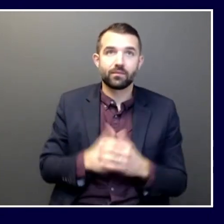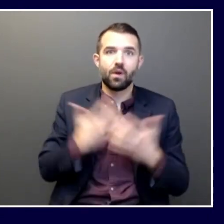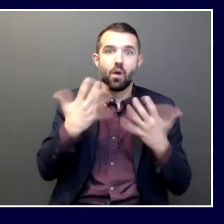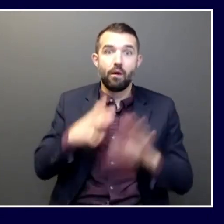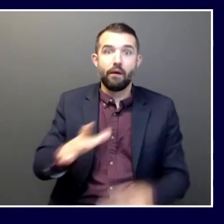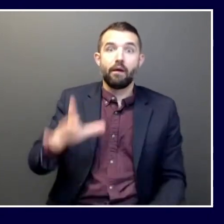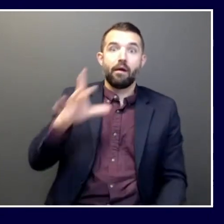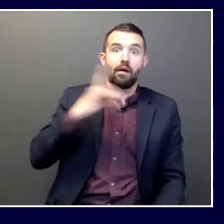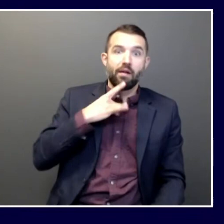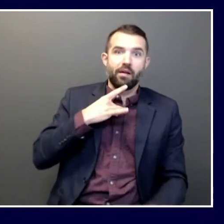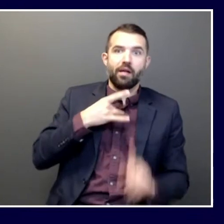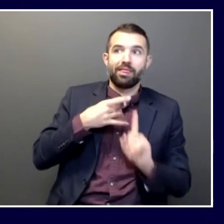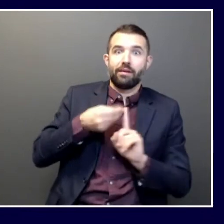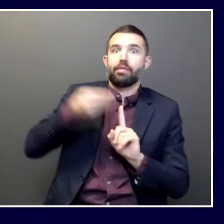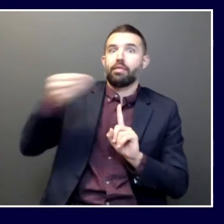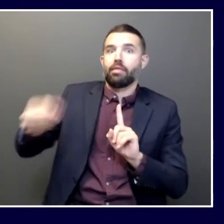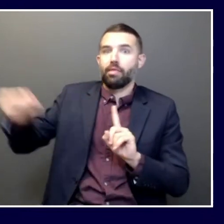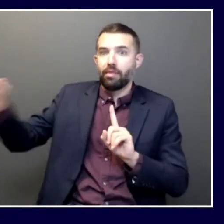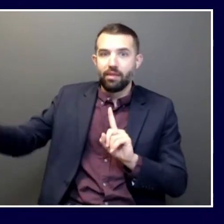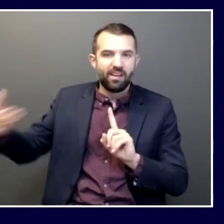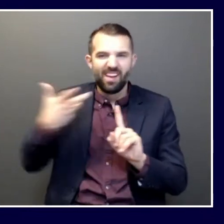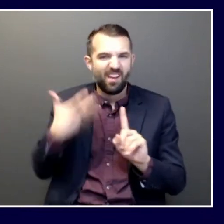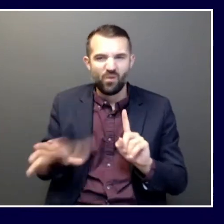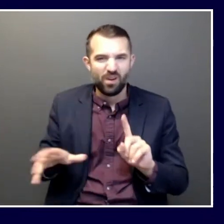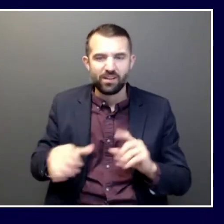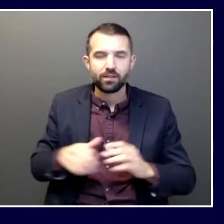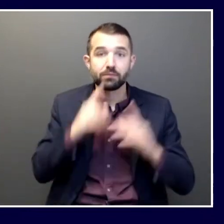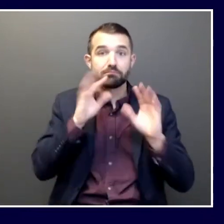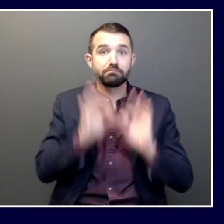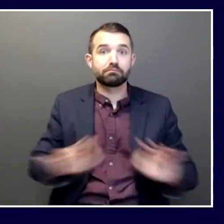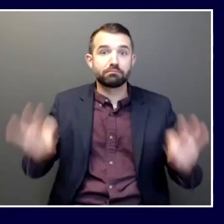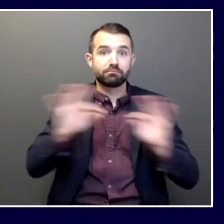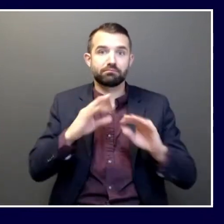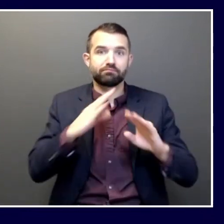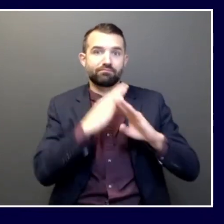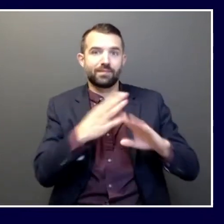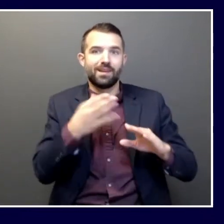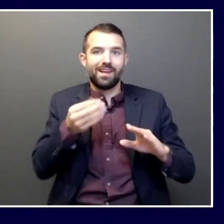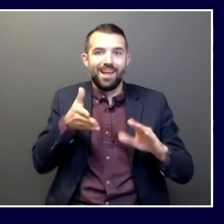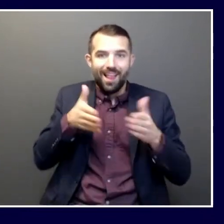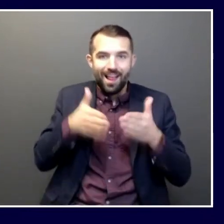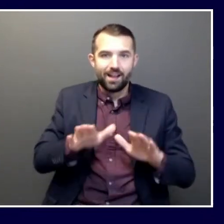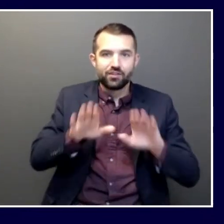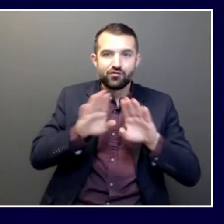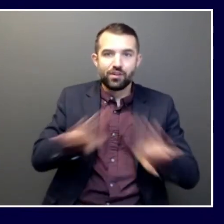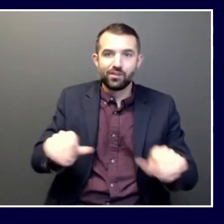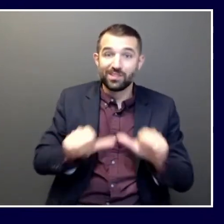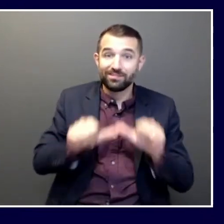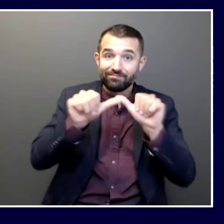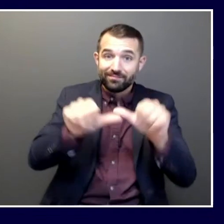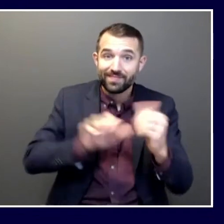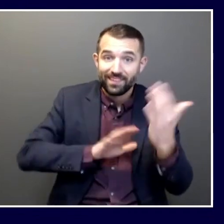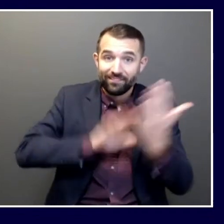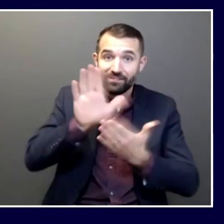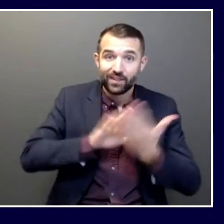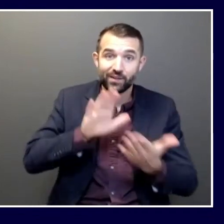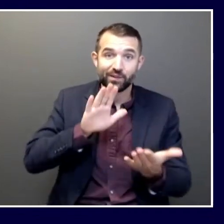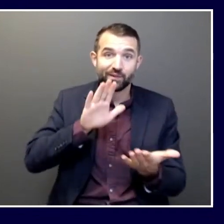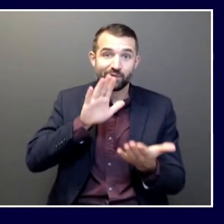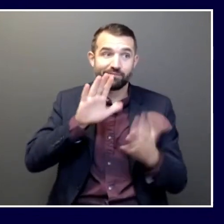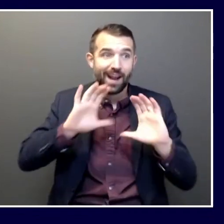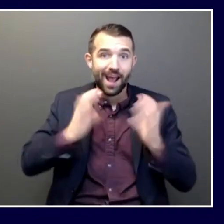but can continue participating in the in-person activities that we know are important for their physical and mental